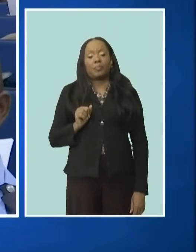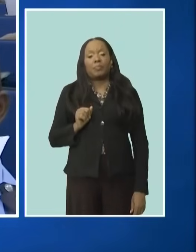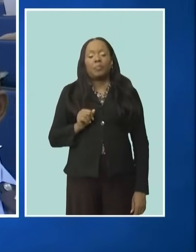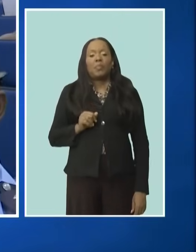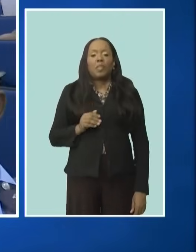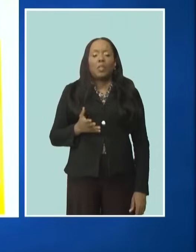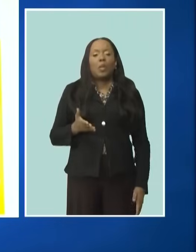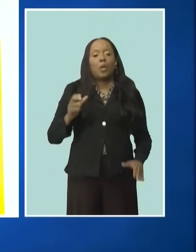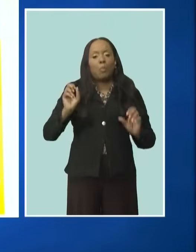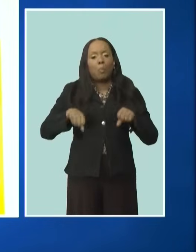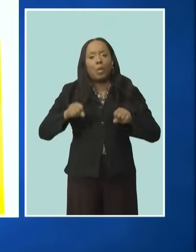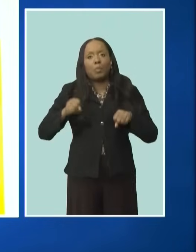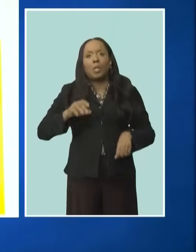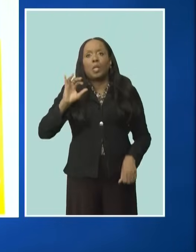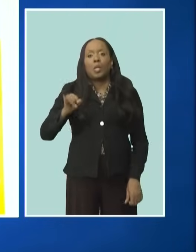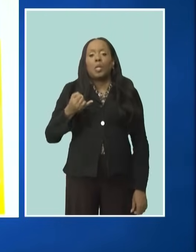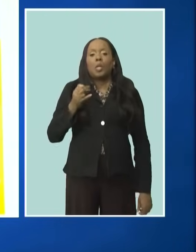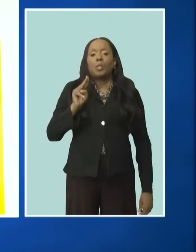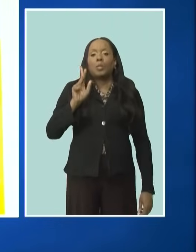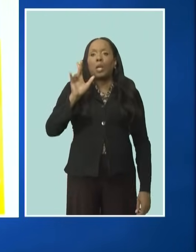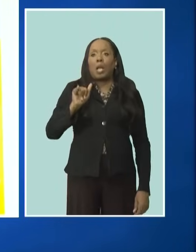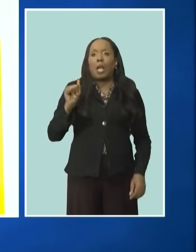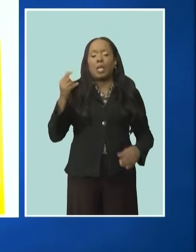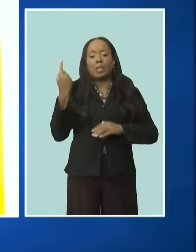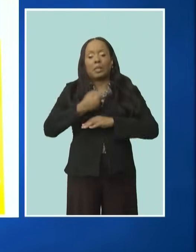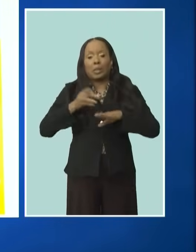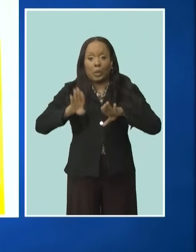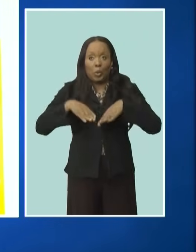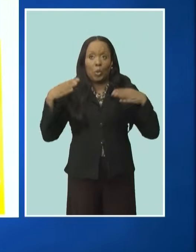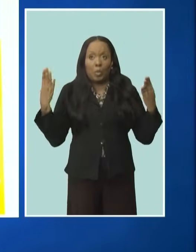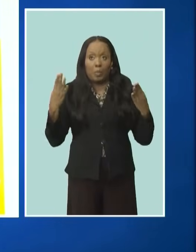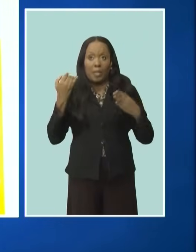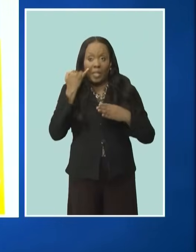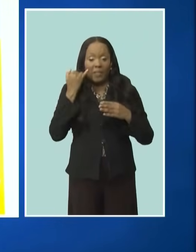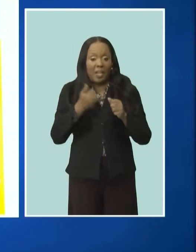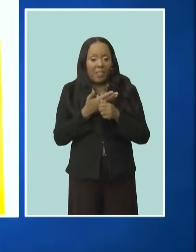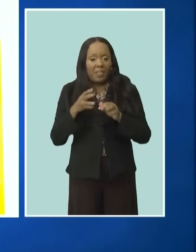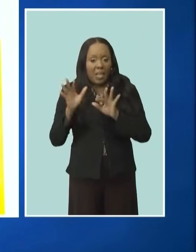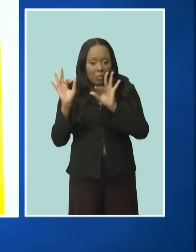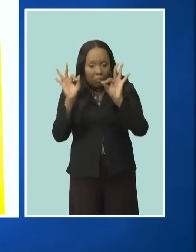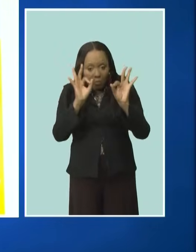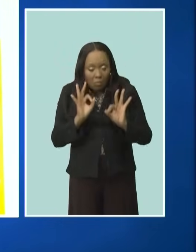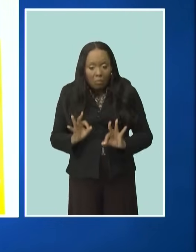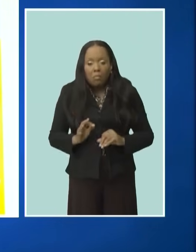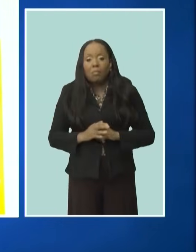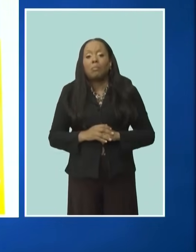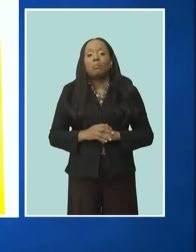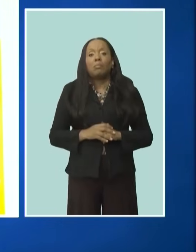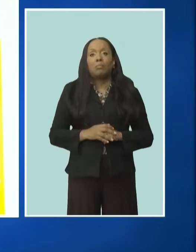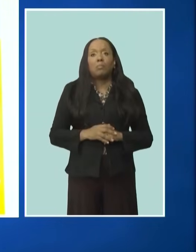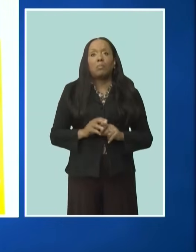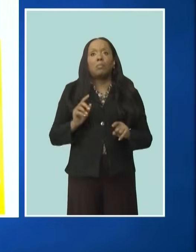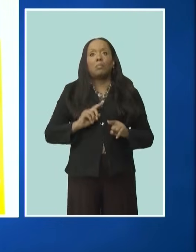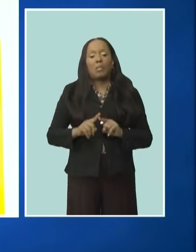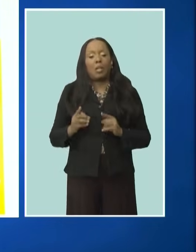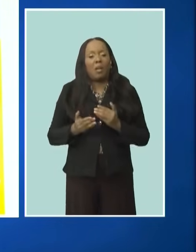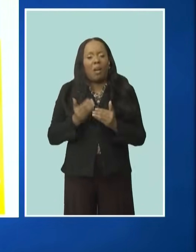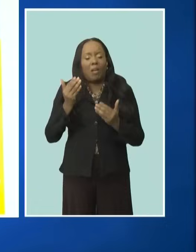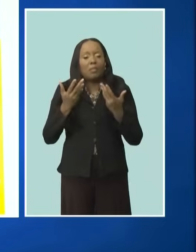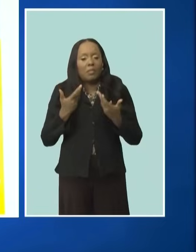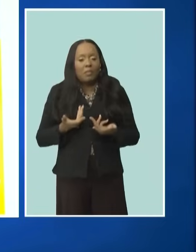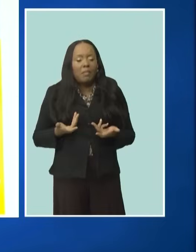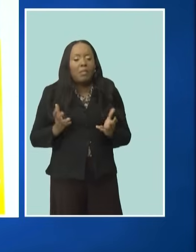July date for the opening of the station. That's all things being equal, but that's where it stands now. The station is pretty much almost